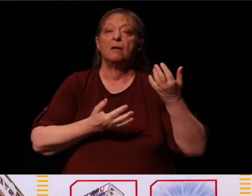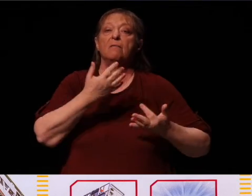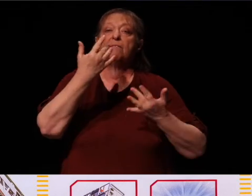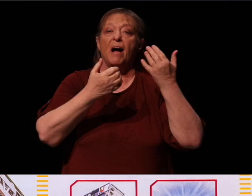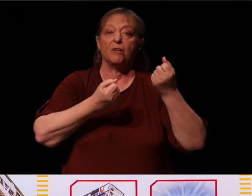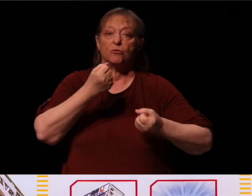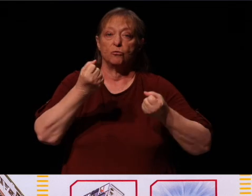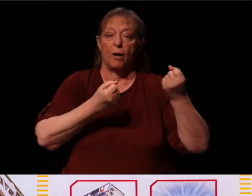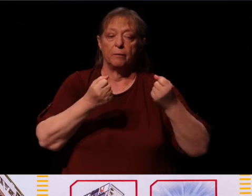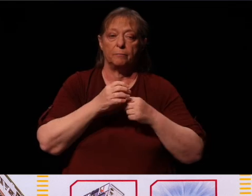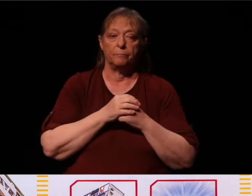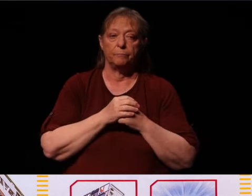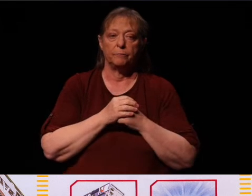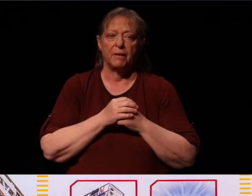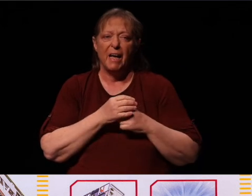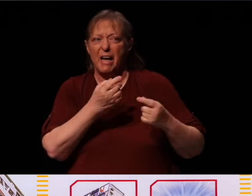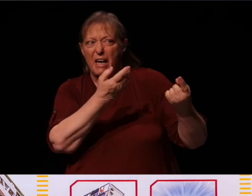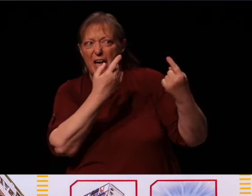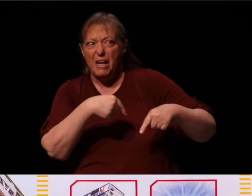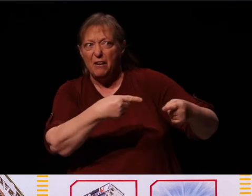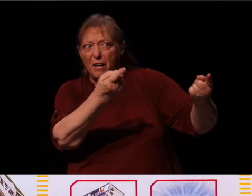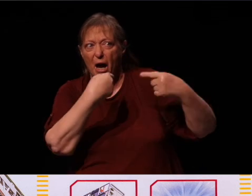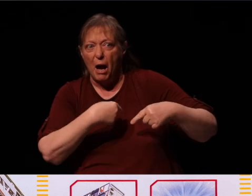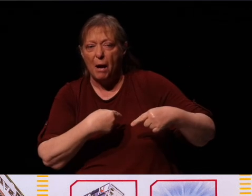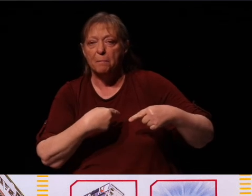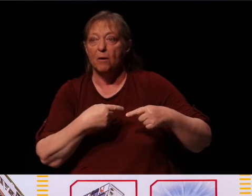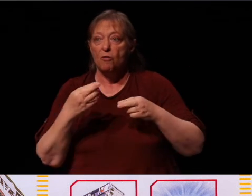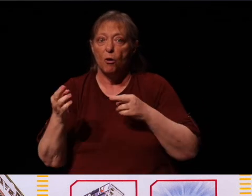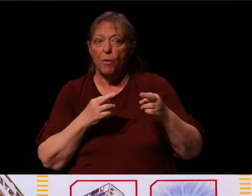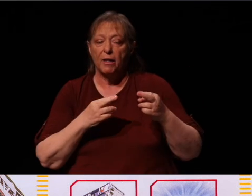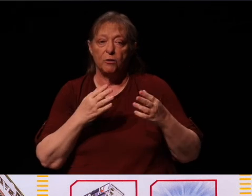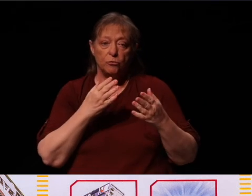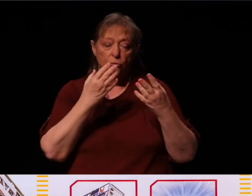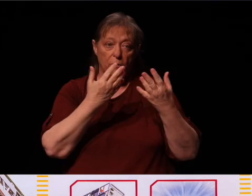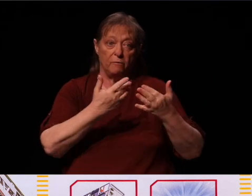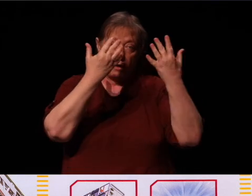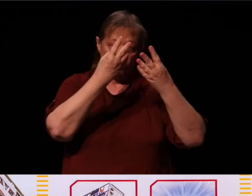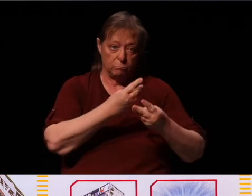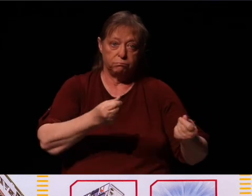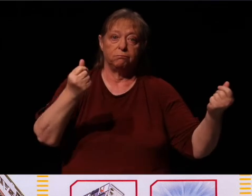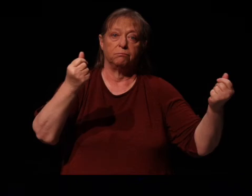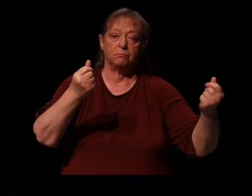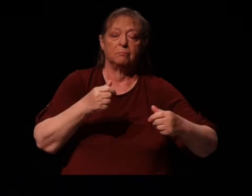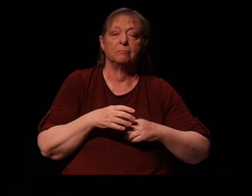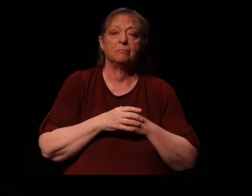fire truck. Here they come. They are ready to put out a fire.